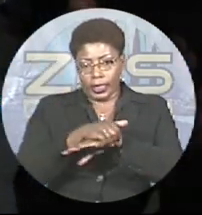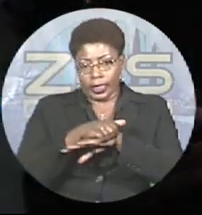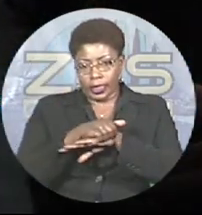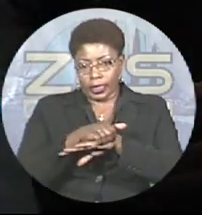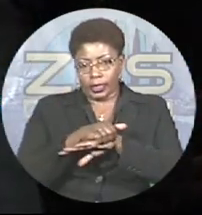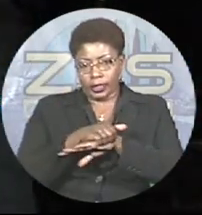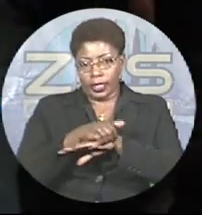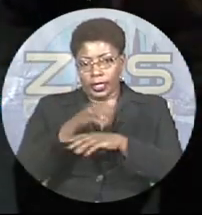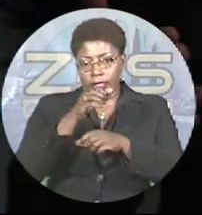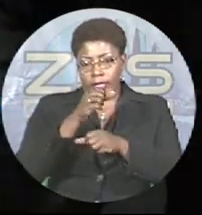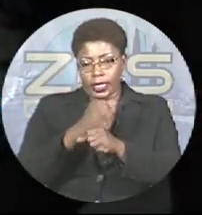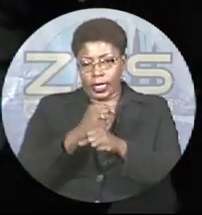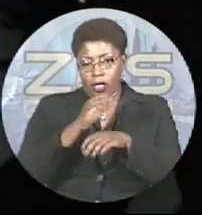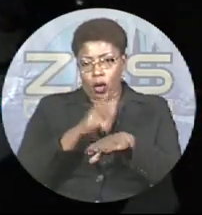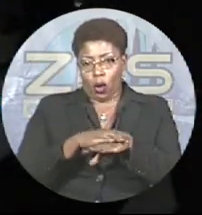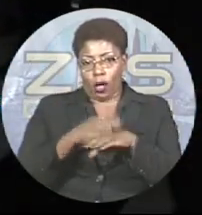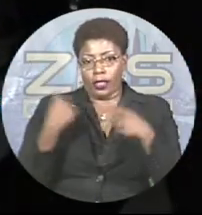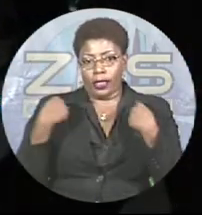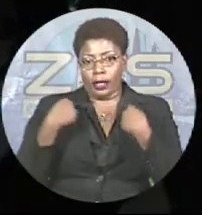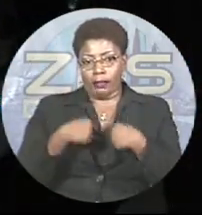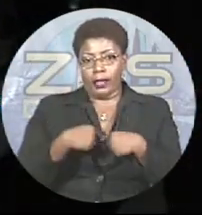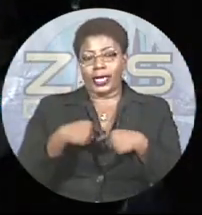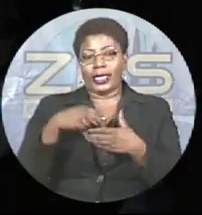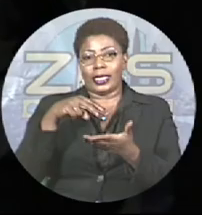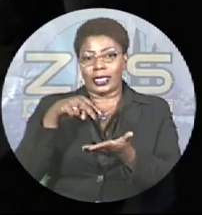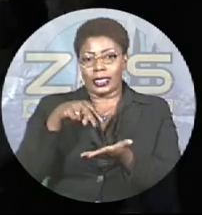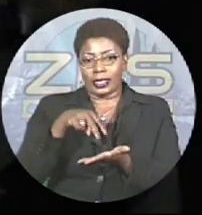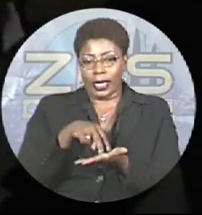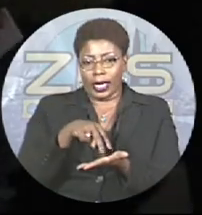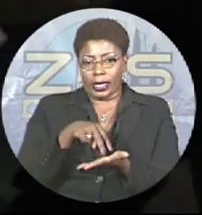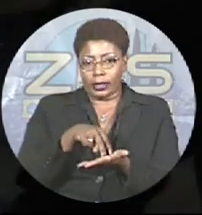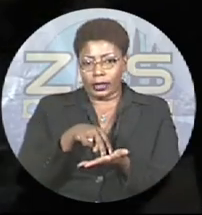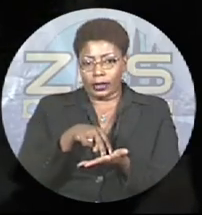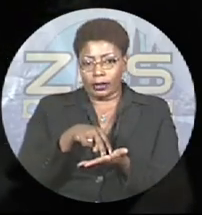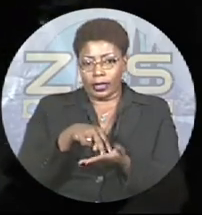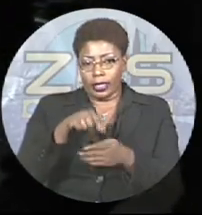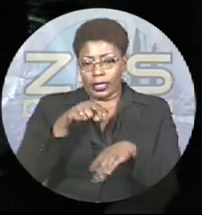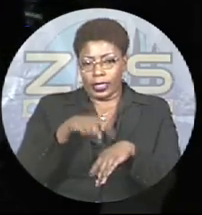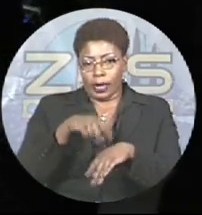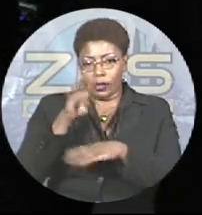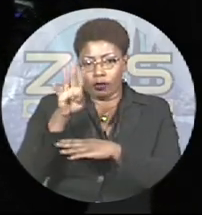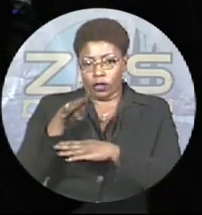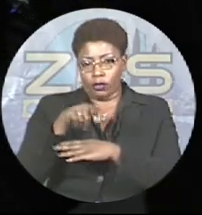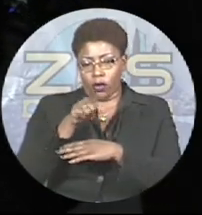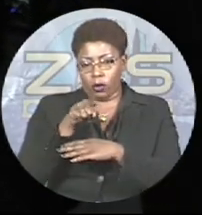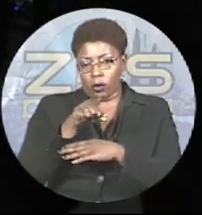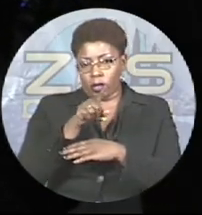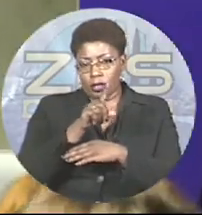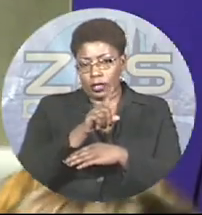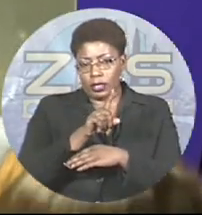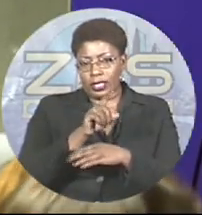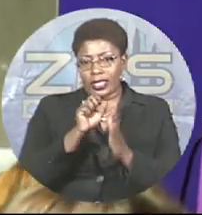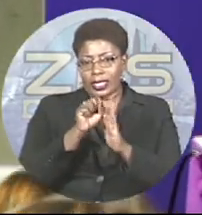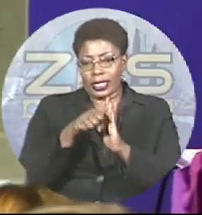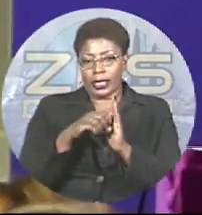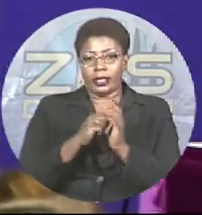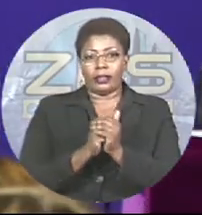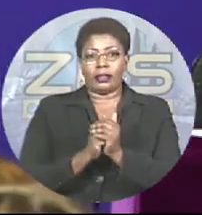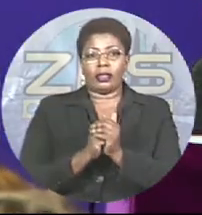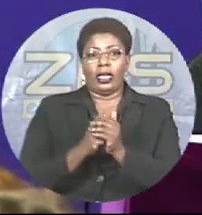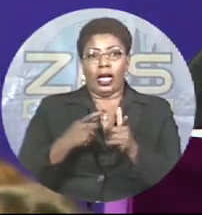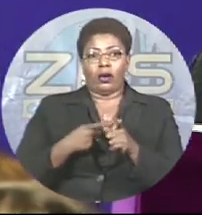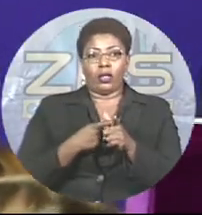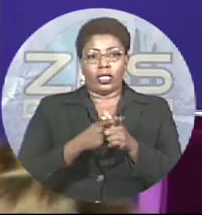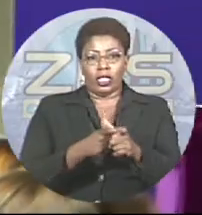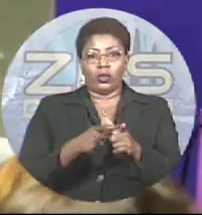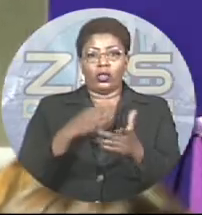on the medal stand. Well, the medal will be handed out tomorrow, and it's a silver in a time of 44.41 seconds. Well, the heats, my